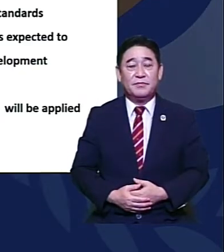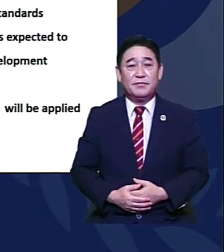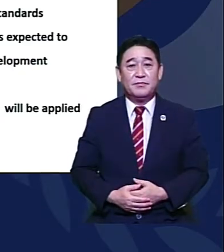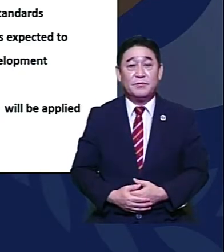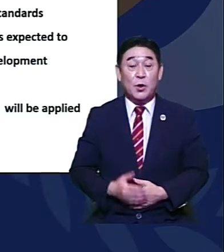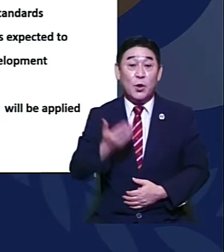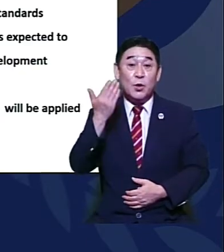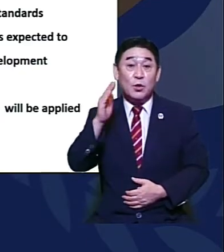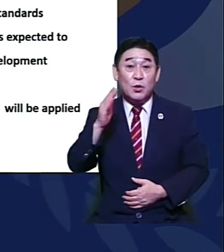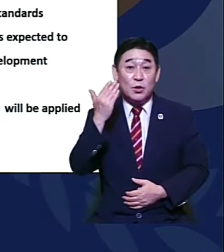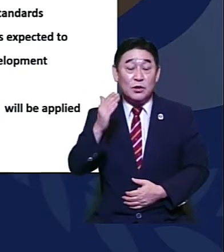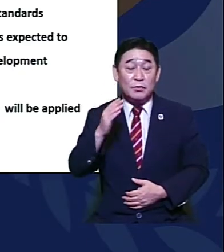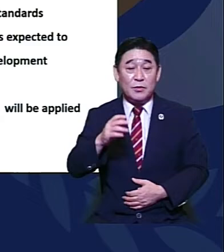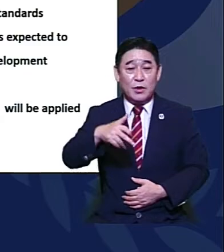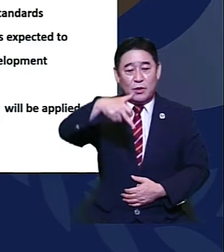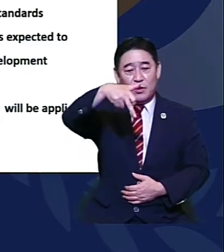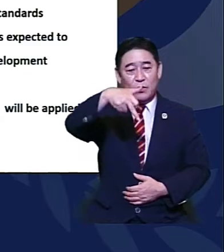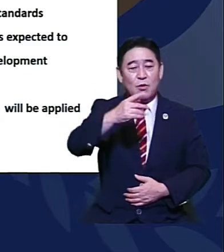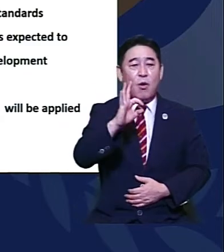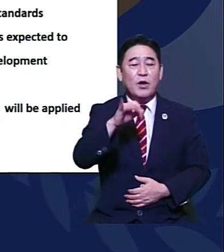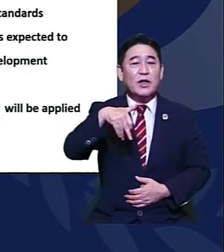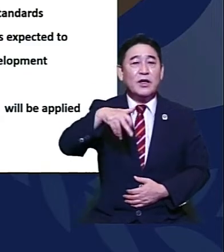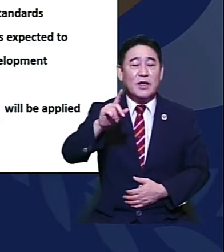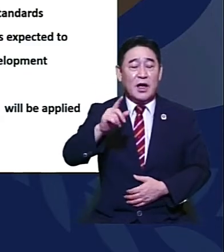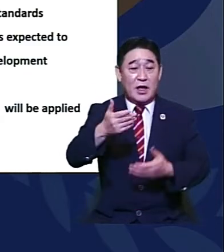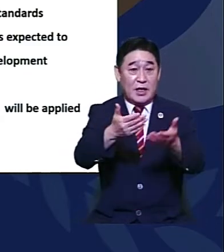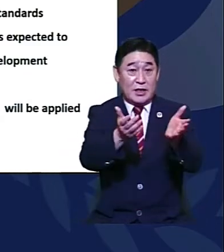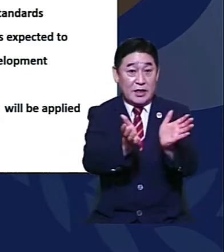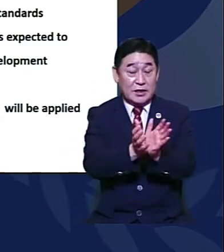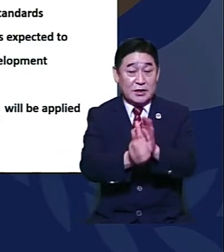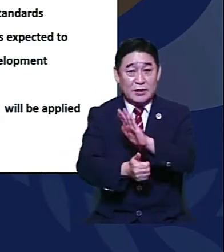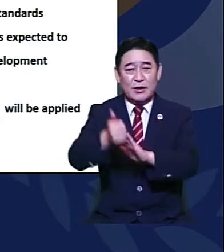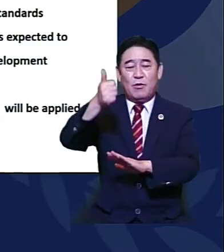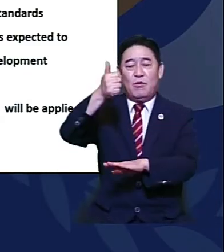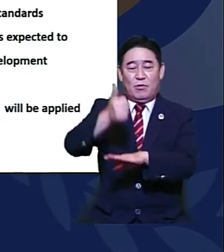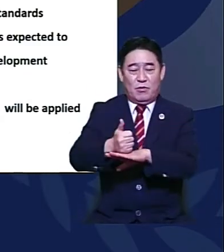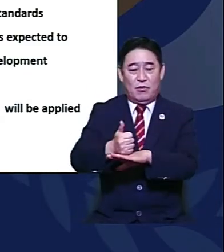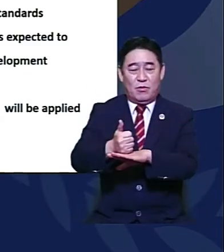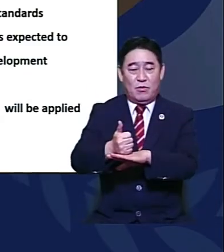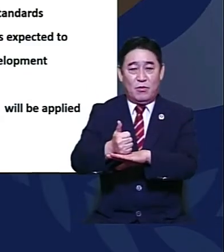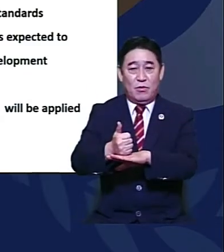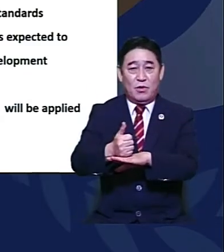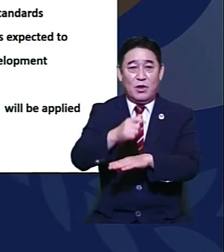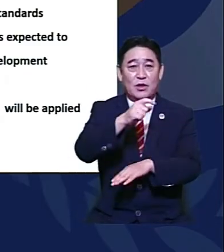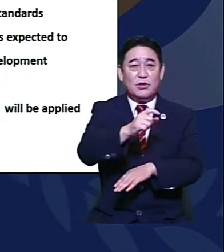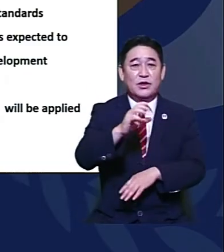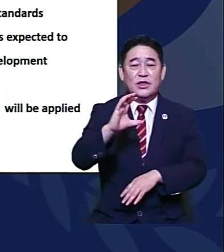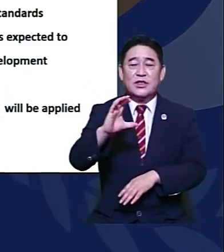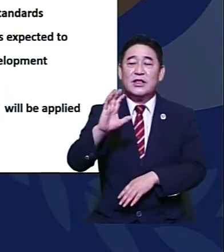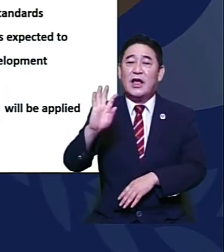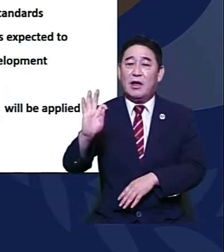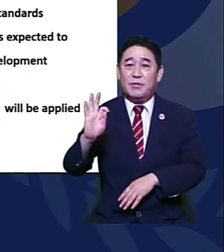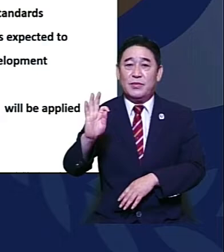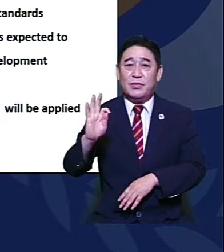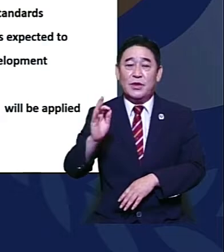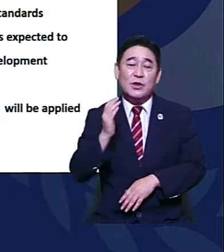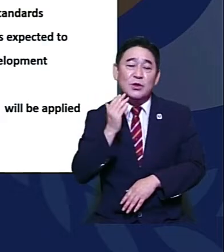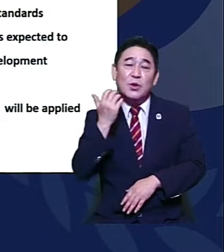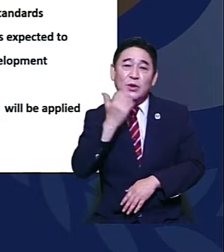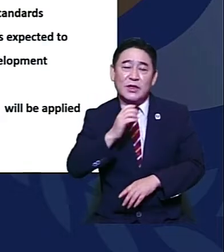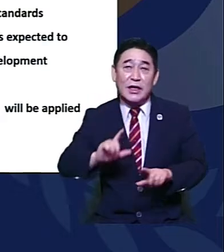Recently, KOICA successfully passed through GCF